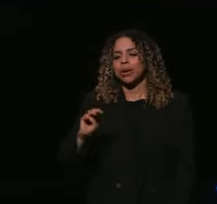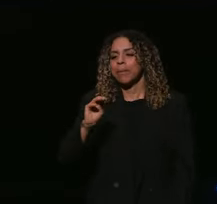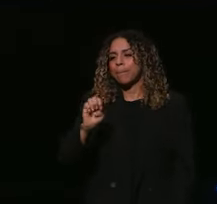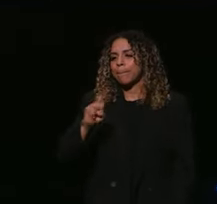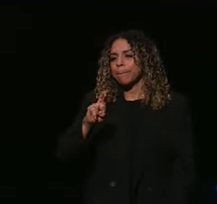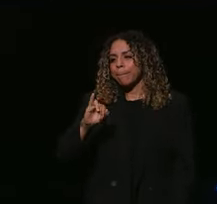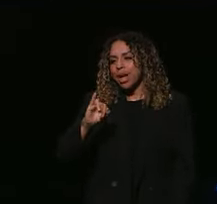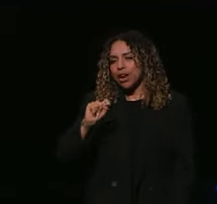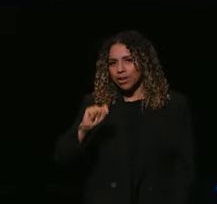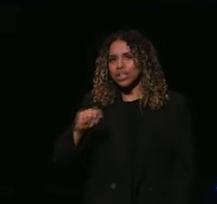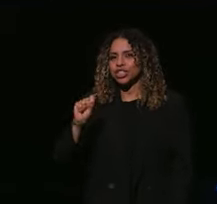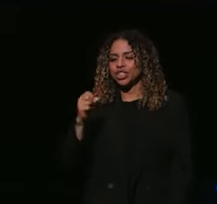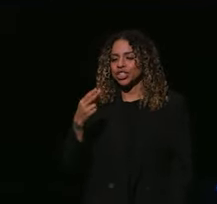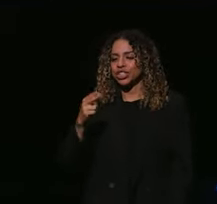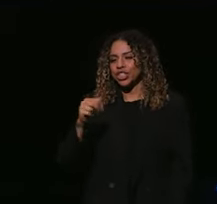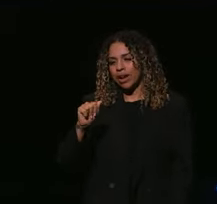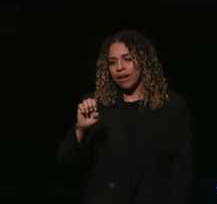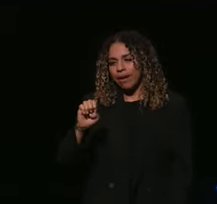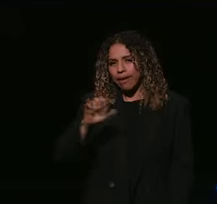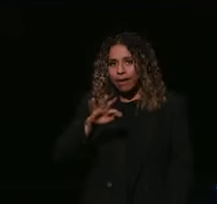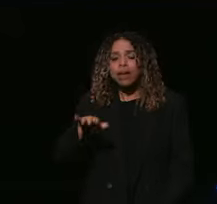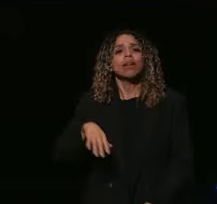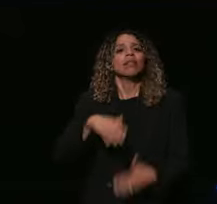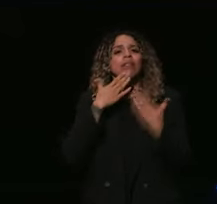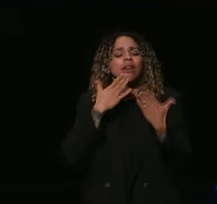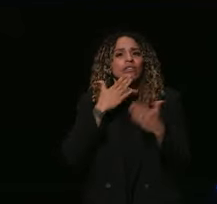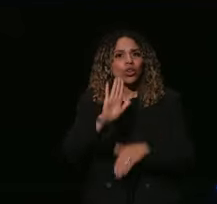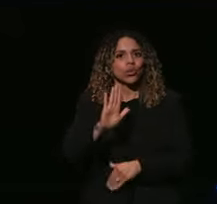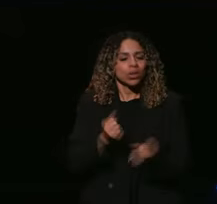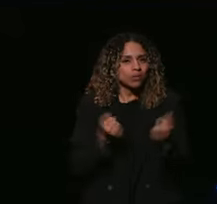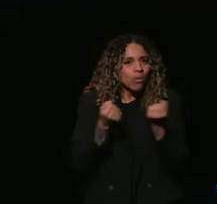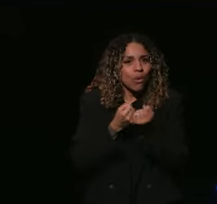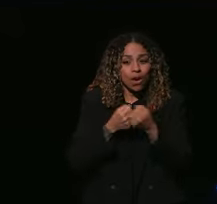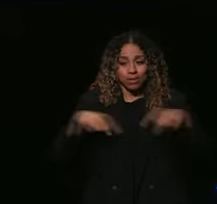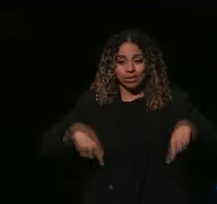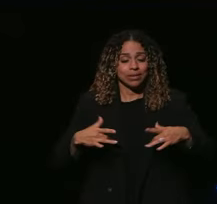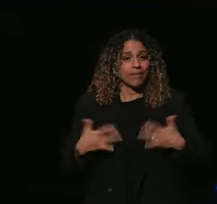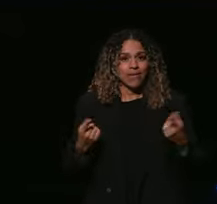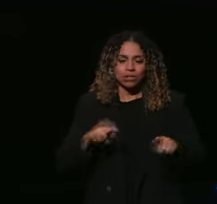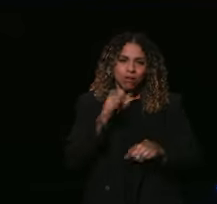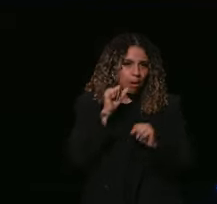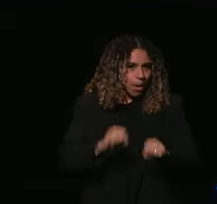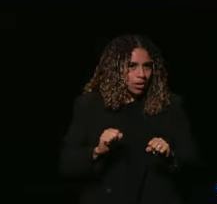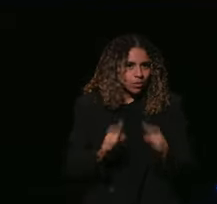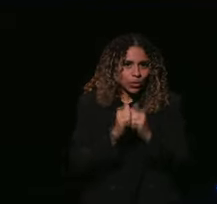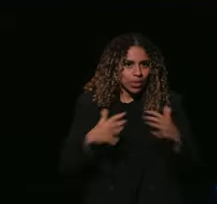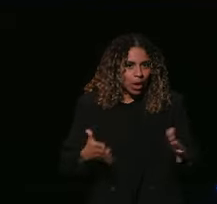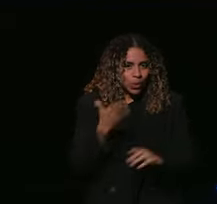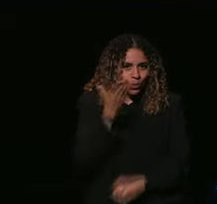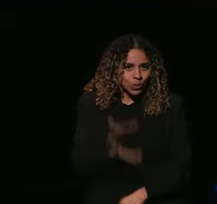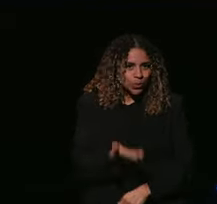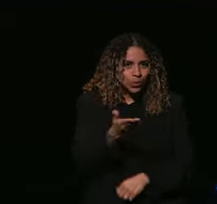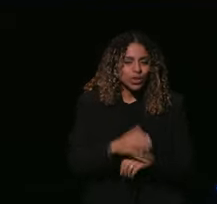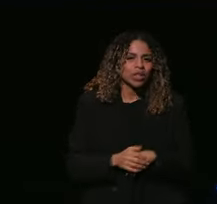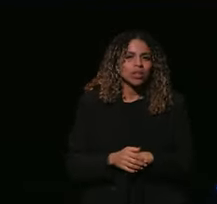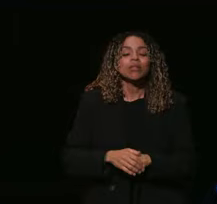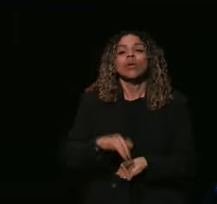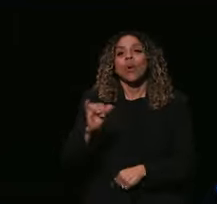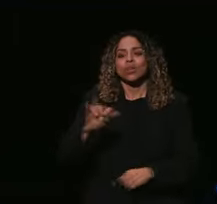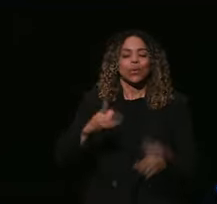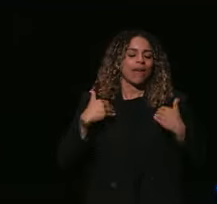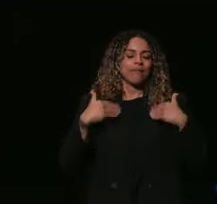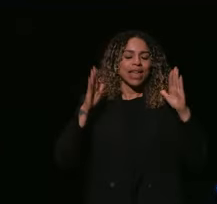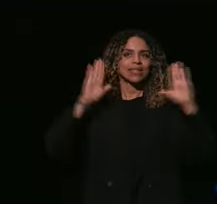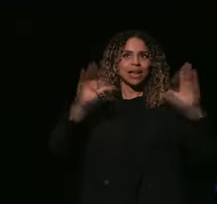you. We appreciate your continued support and encouragement. These events are not possible without you. And we also have a fantastic